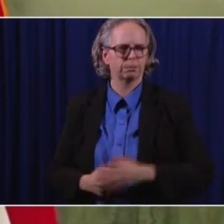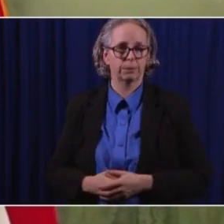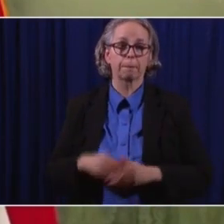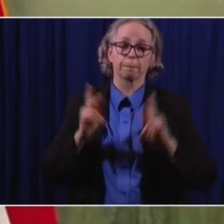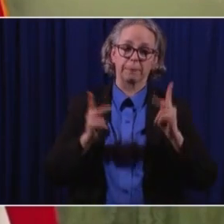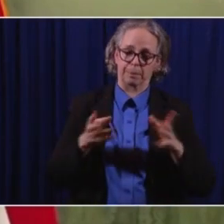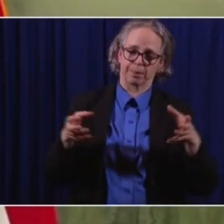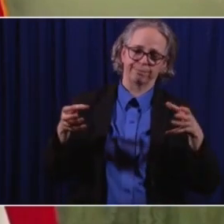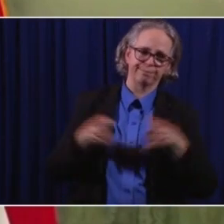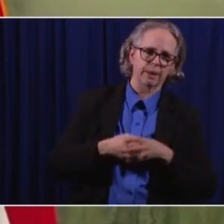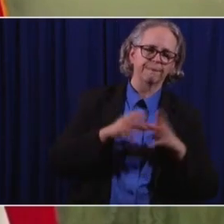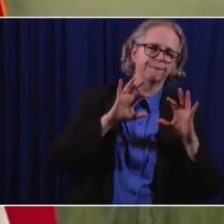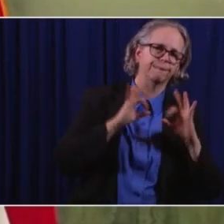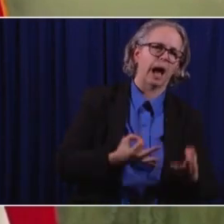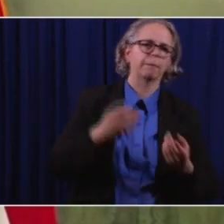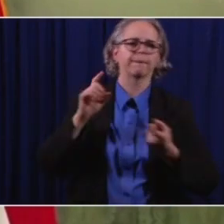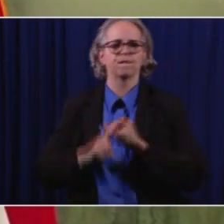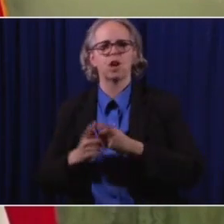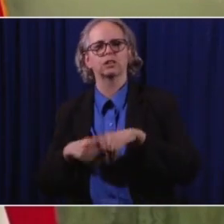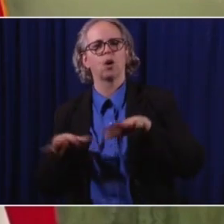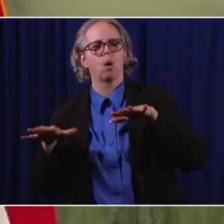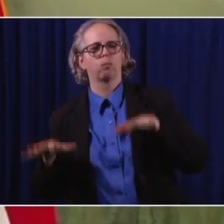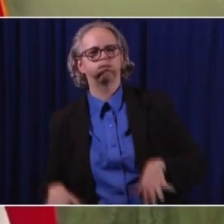isolation guidance.